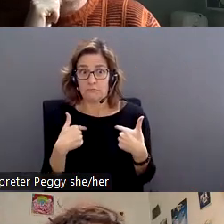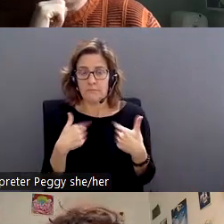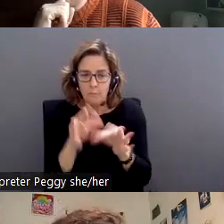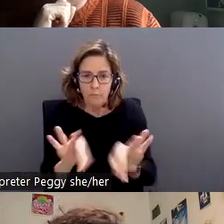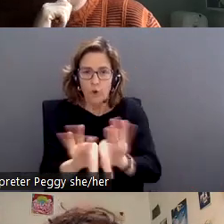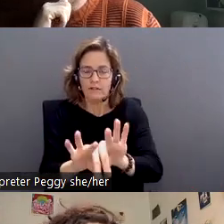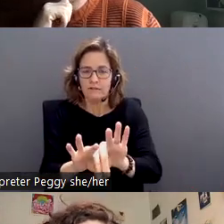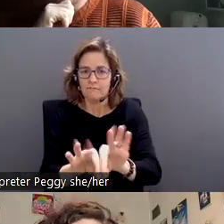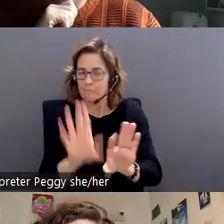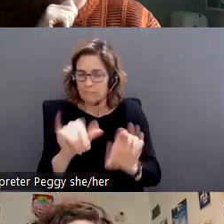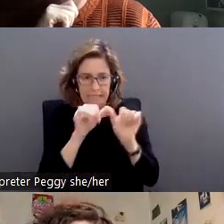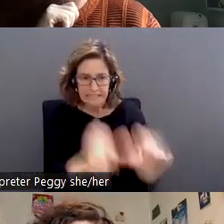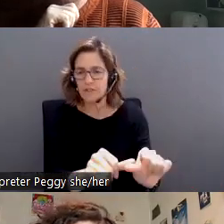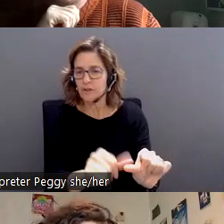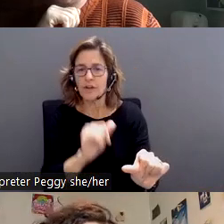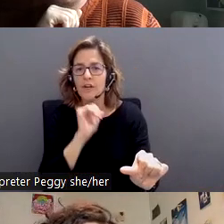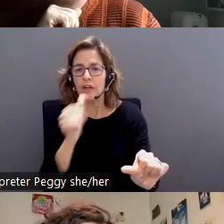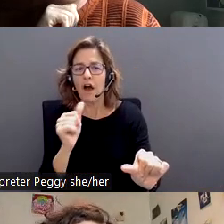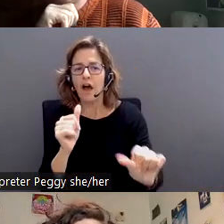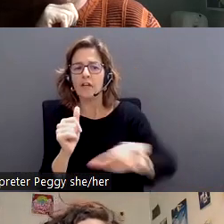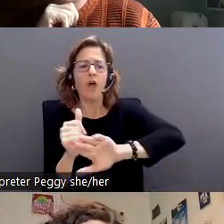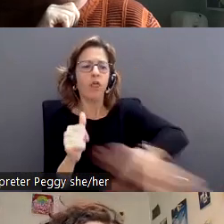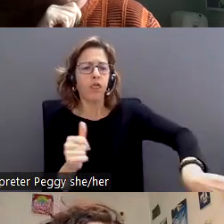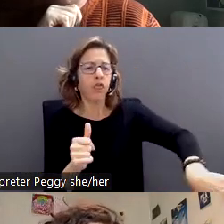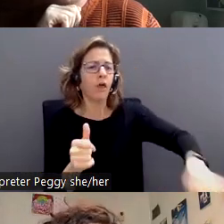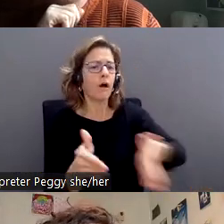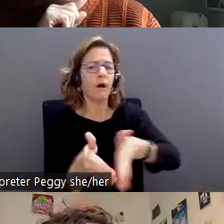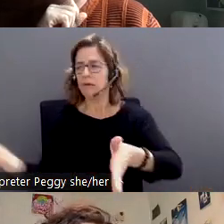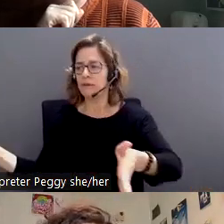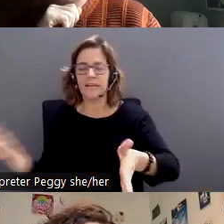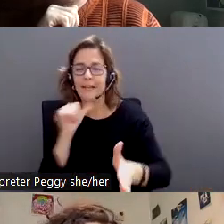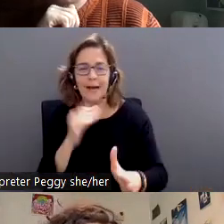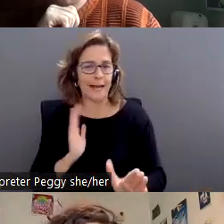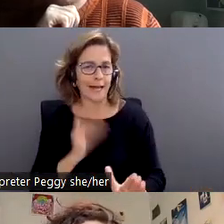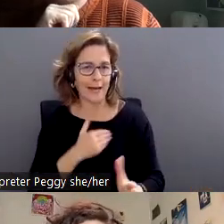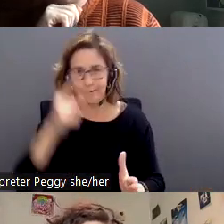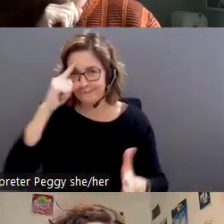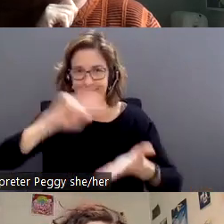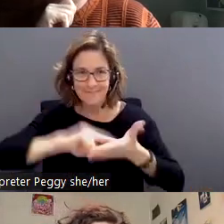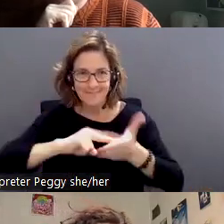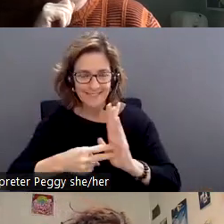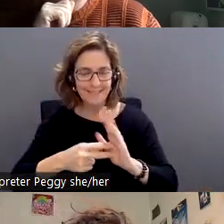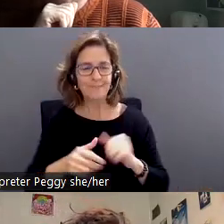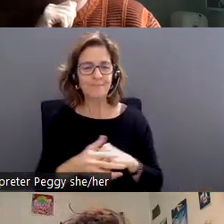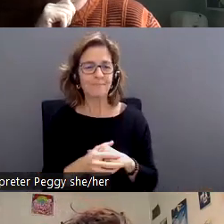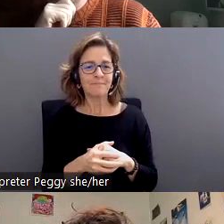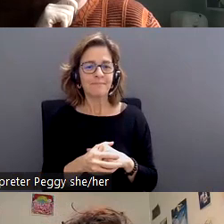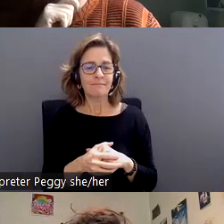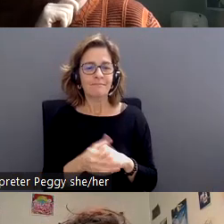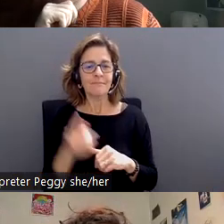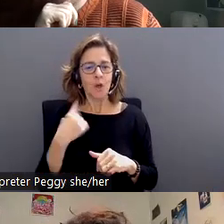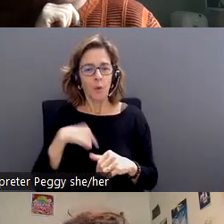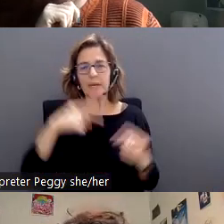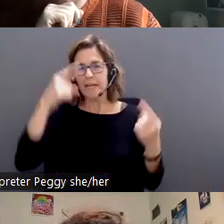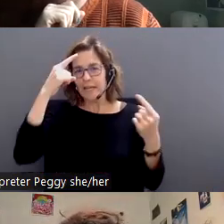important and should continue. There's no part of this presentation or in either of our lines of thought that we think that this